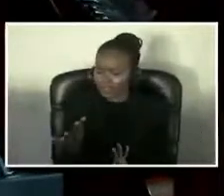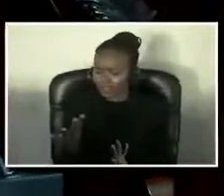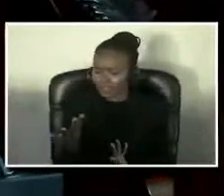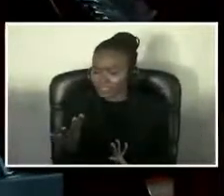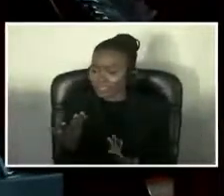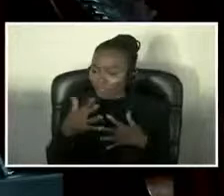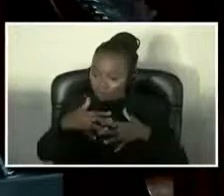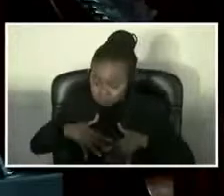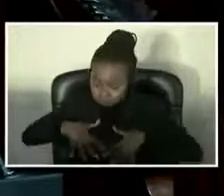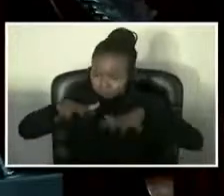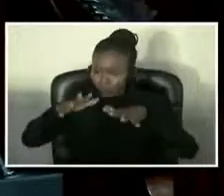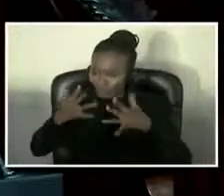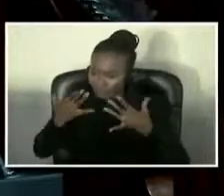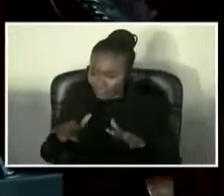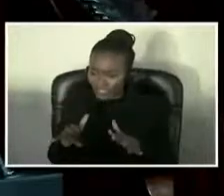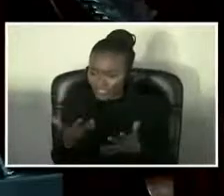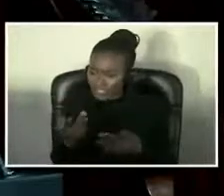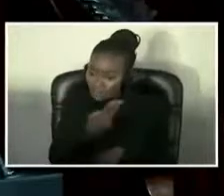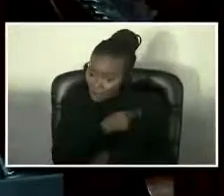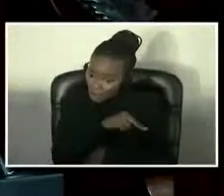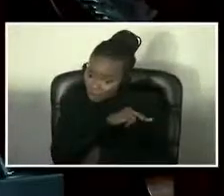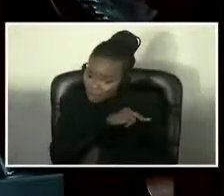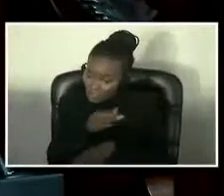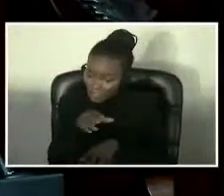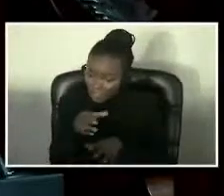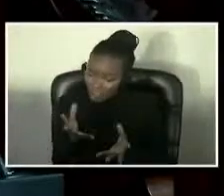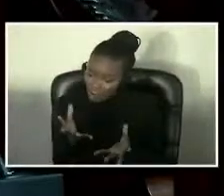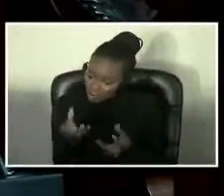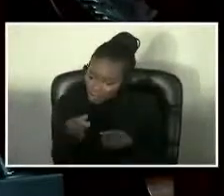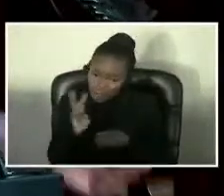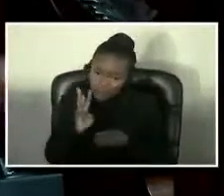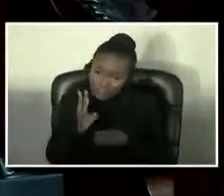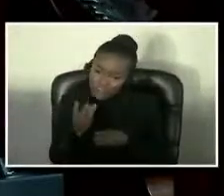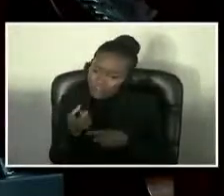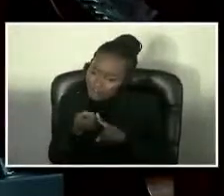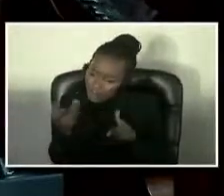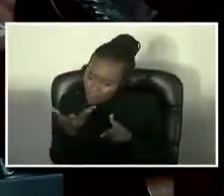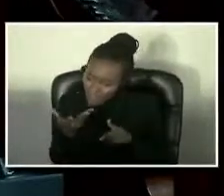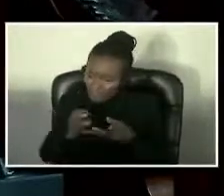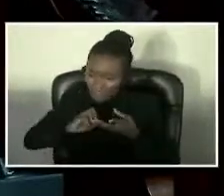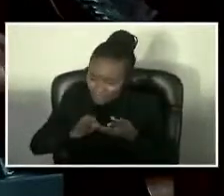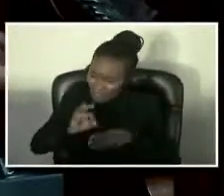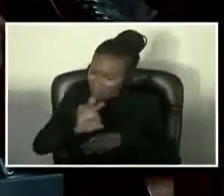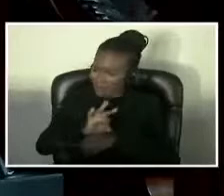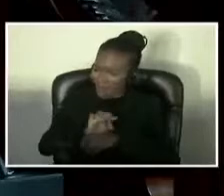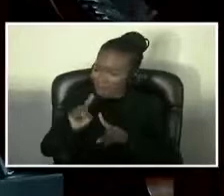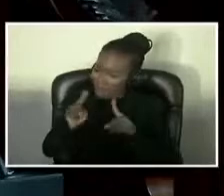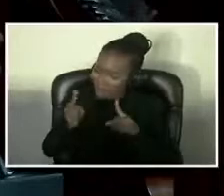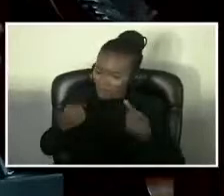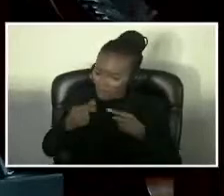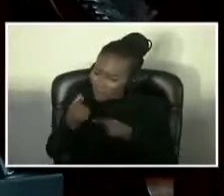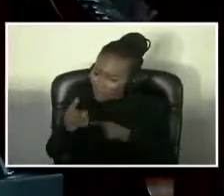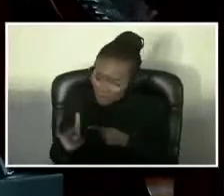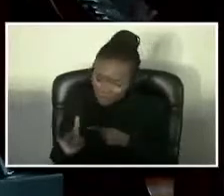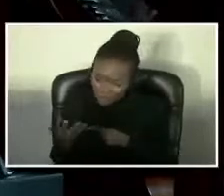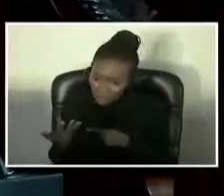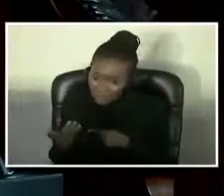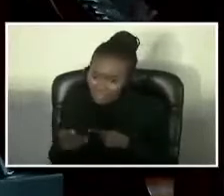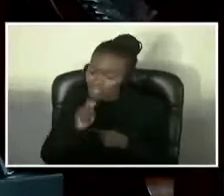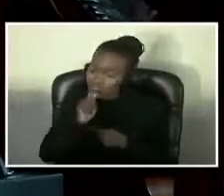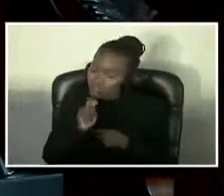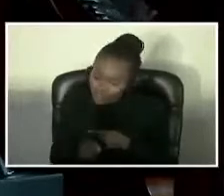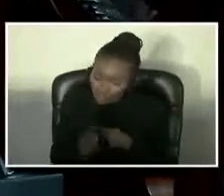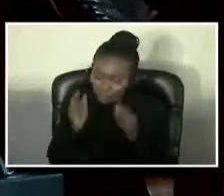what were you going to do what were you going to do we have not been part of the problem here